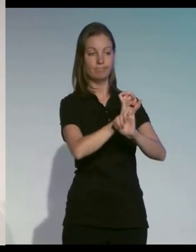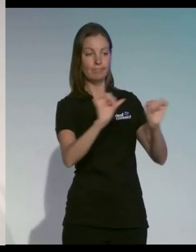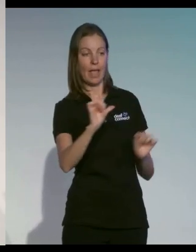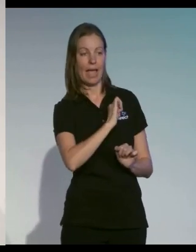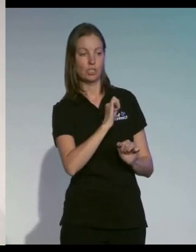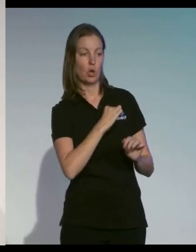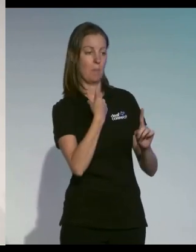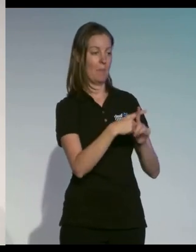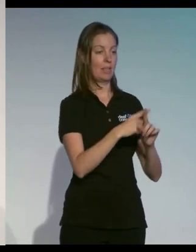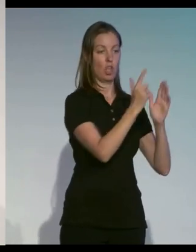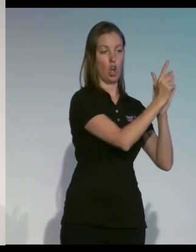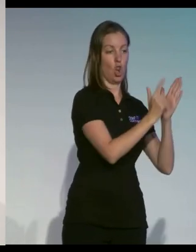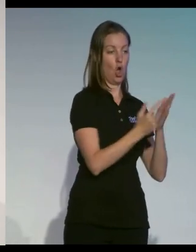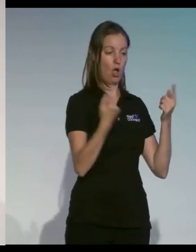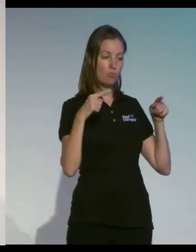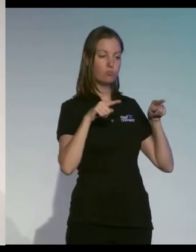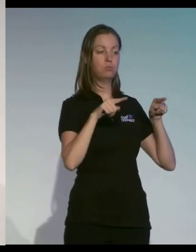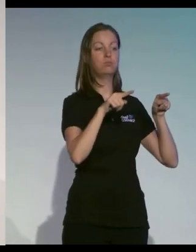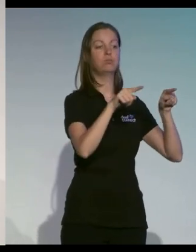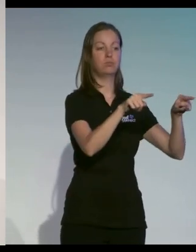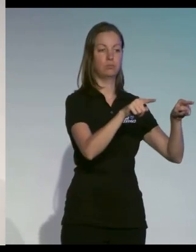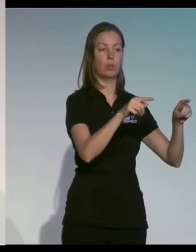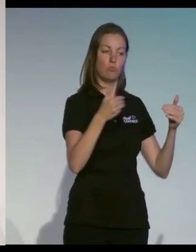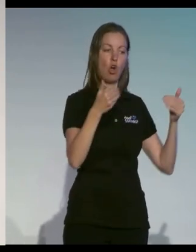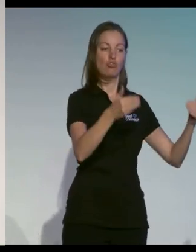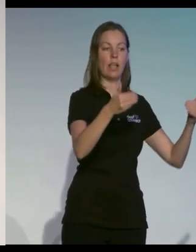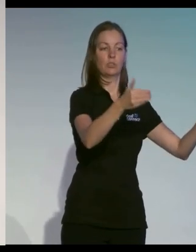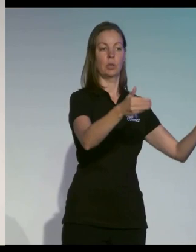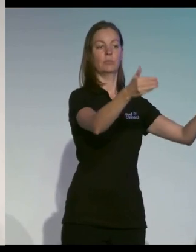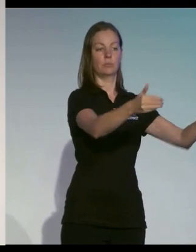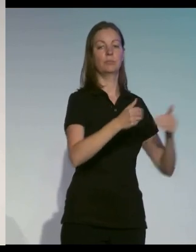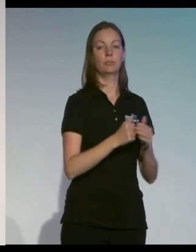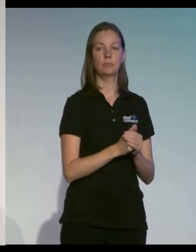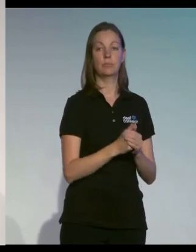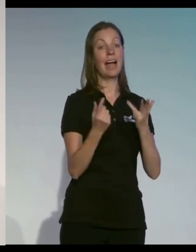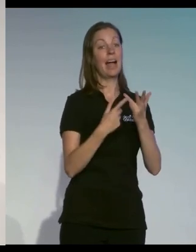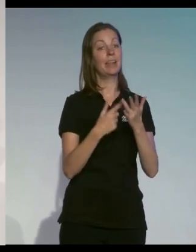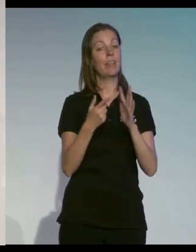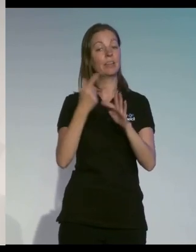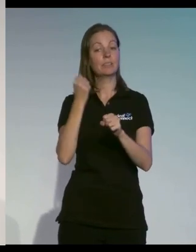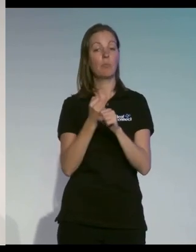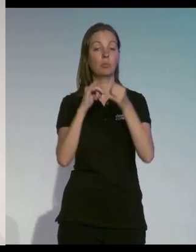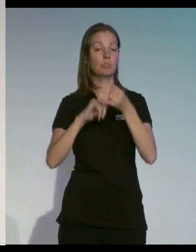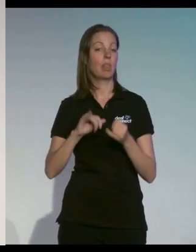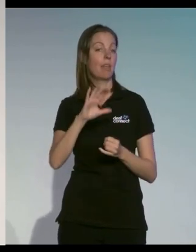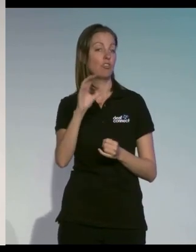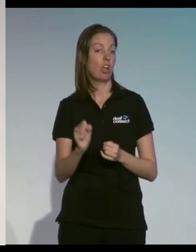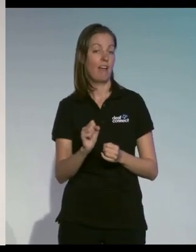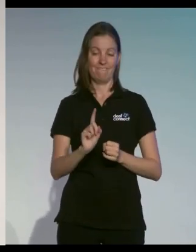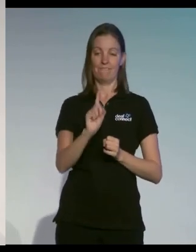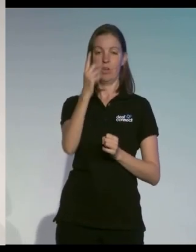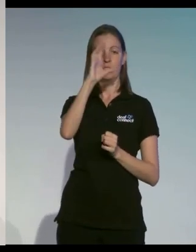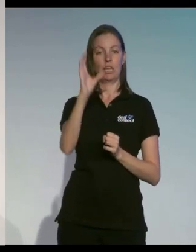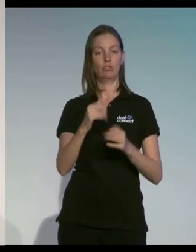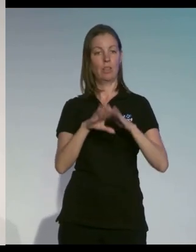law moving in sync. And another example I'll give, and we've got Edwin Cameron here in the audience, is South Africa. First country in the